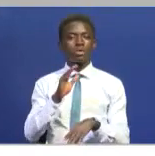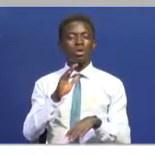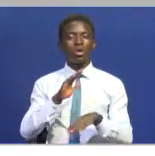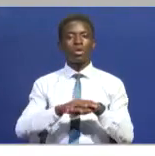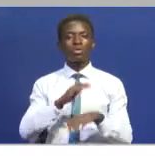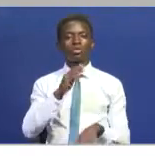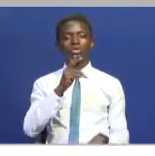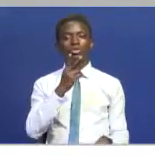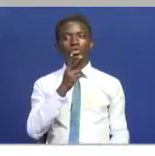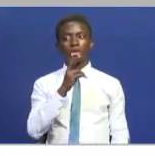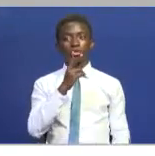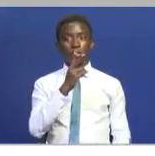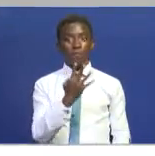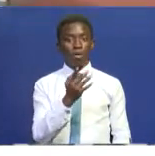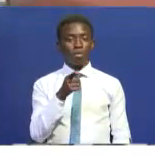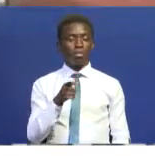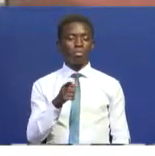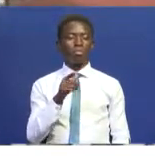Forum in Kigali.